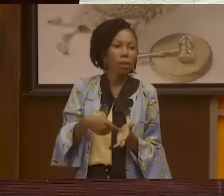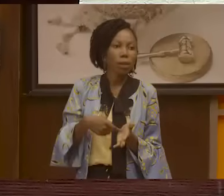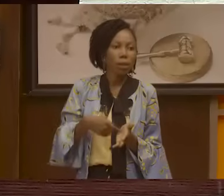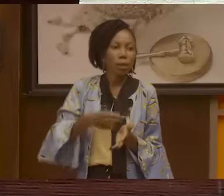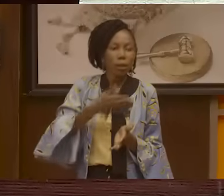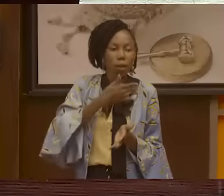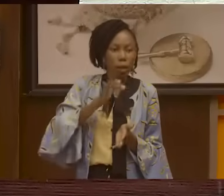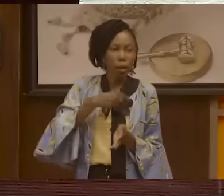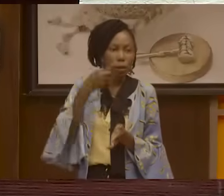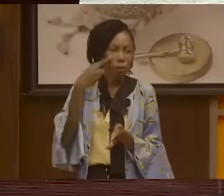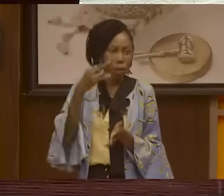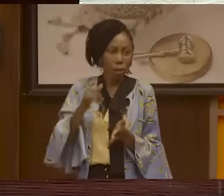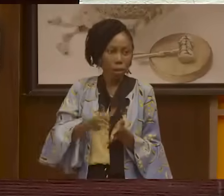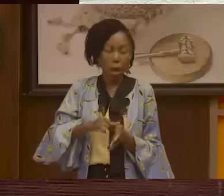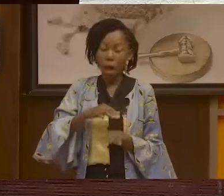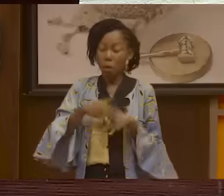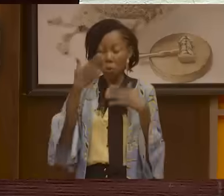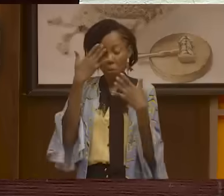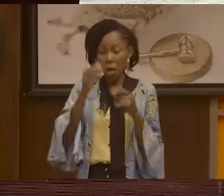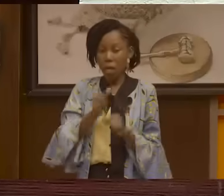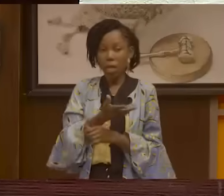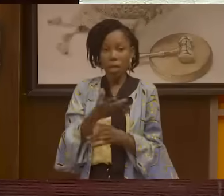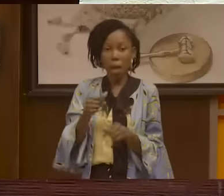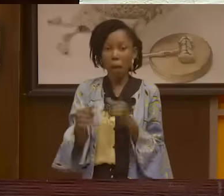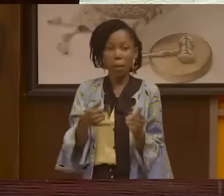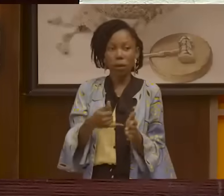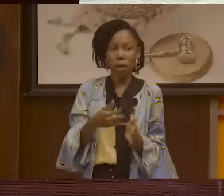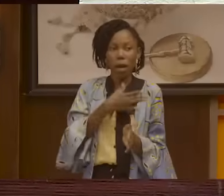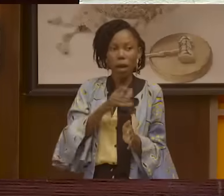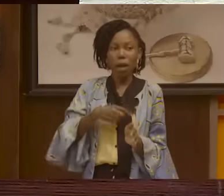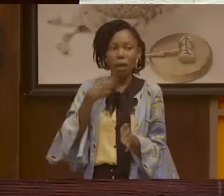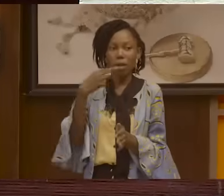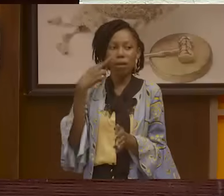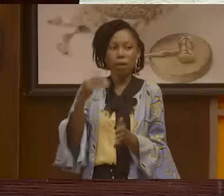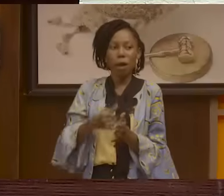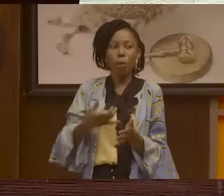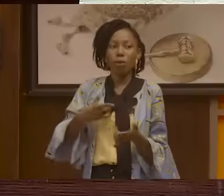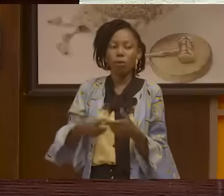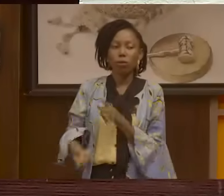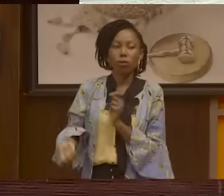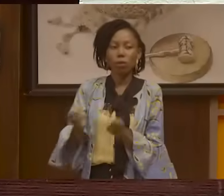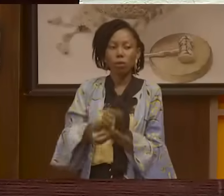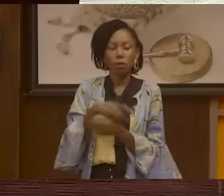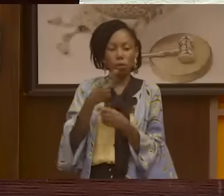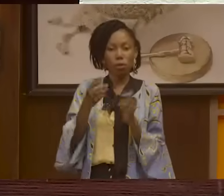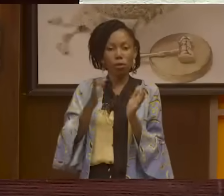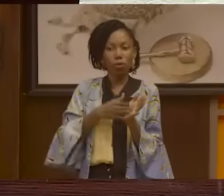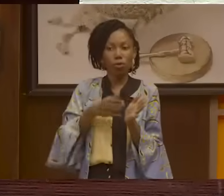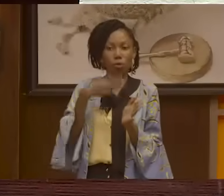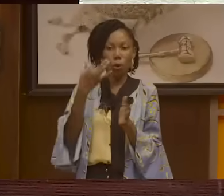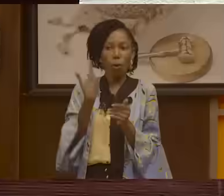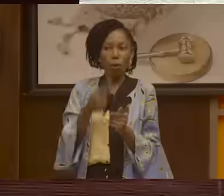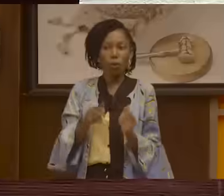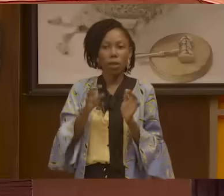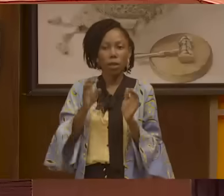I then told her that I know nothing about that. And told her I want to change the school because I don't like the environment, but